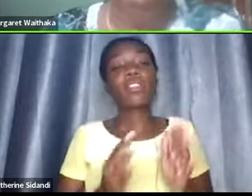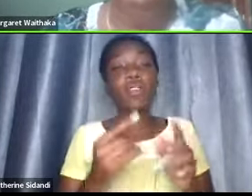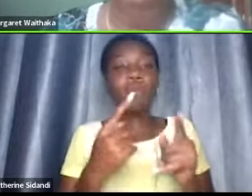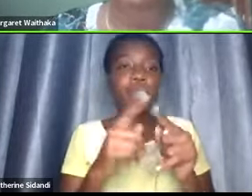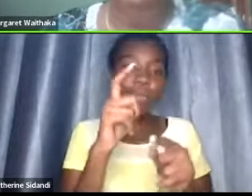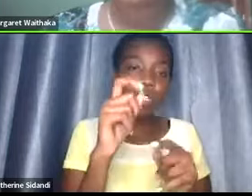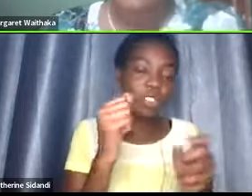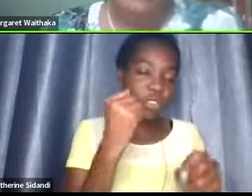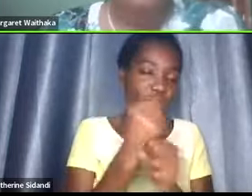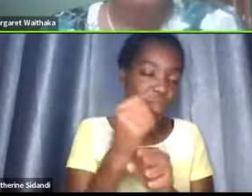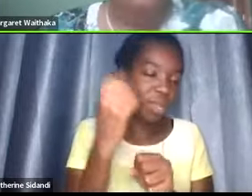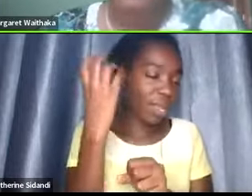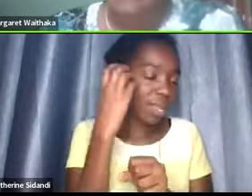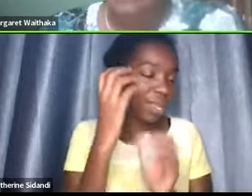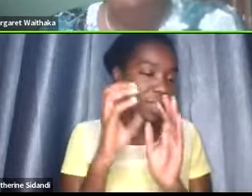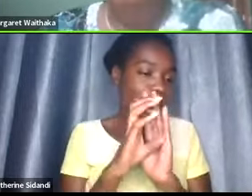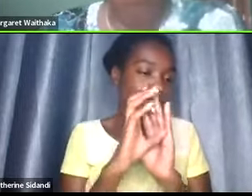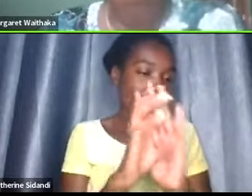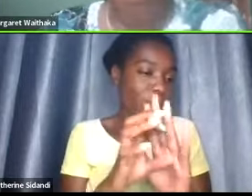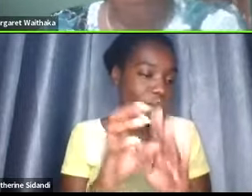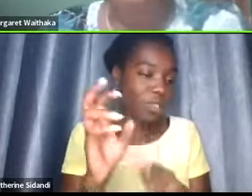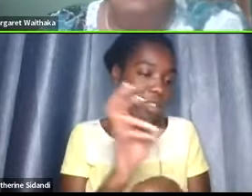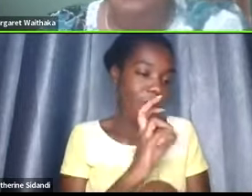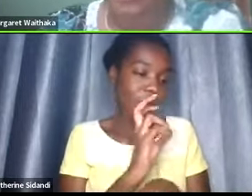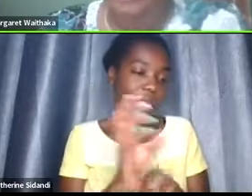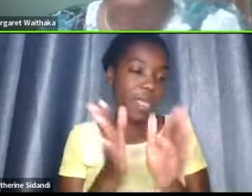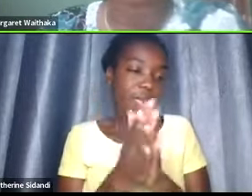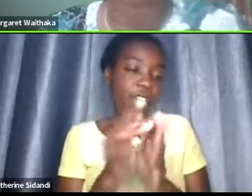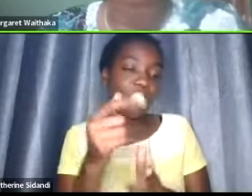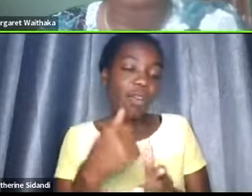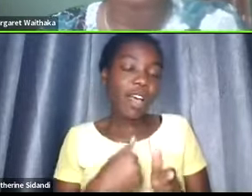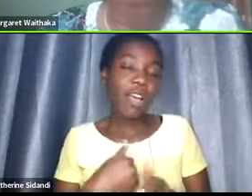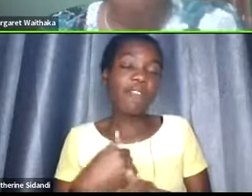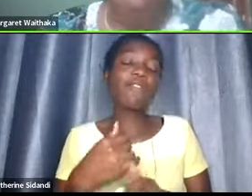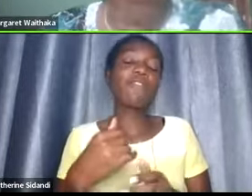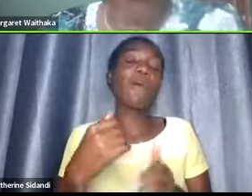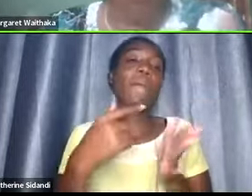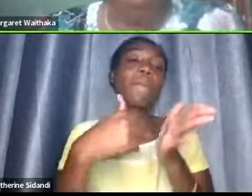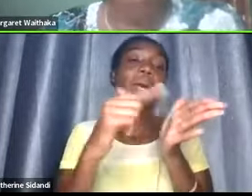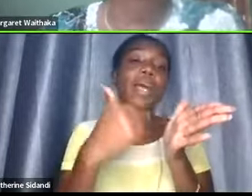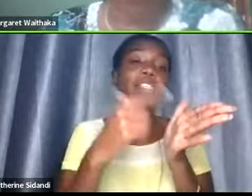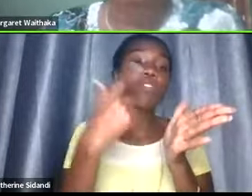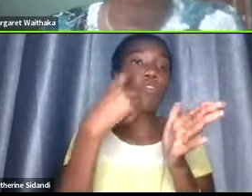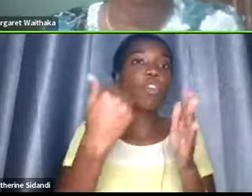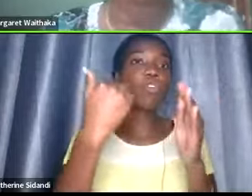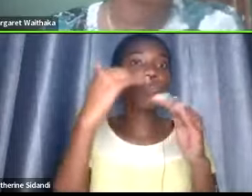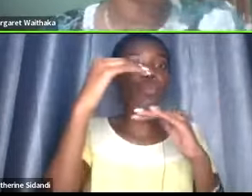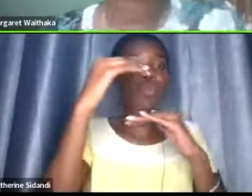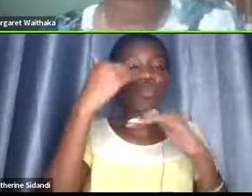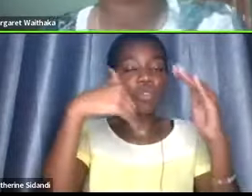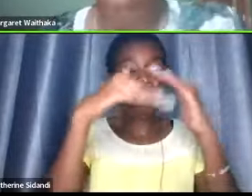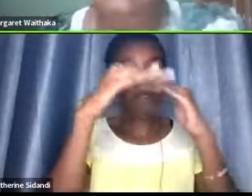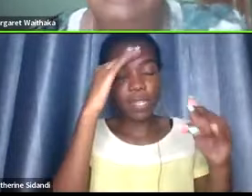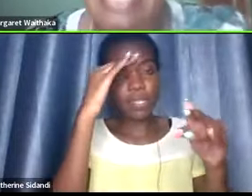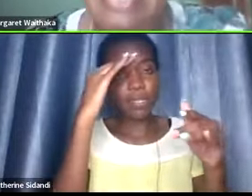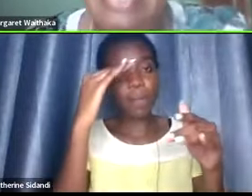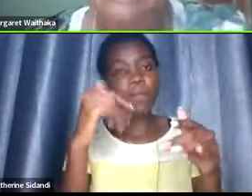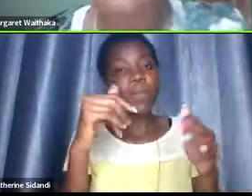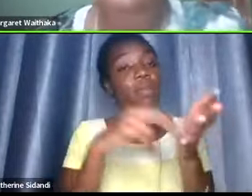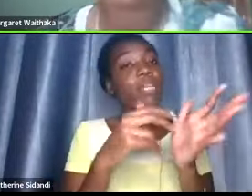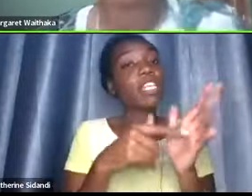quantity surveying. And you do not have the grade to take you to the university, but this is the career that you want, you can still start it